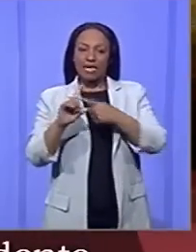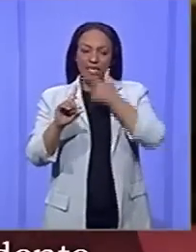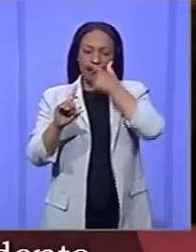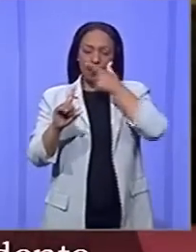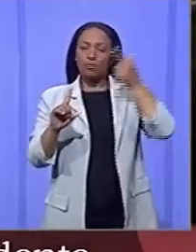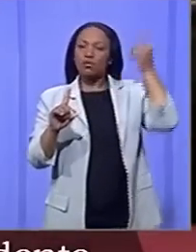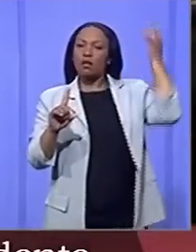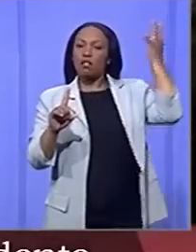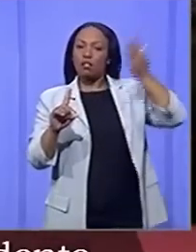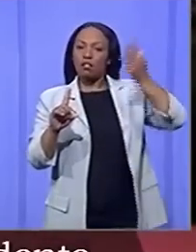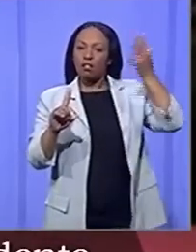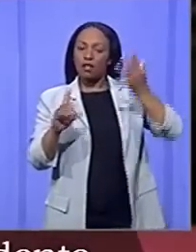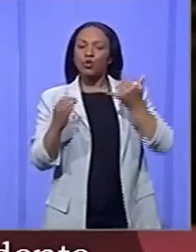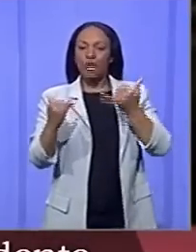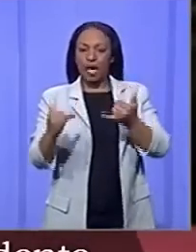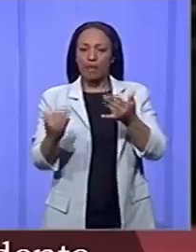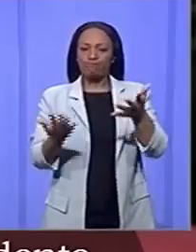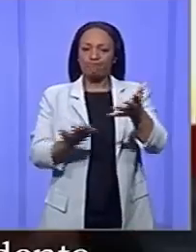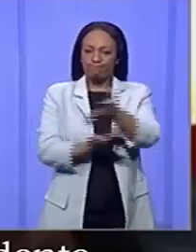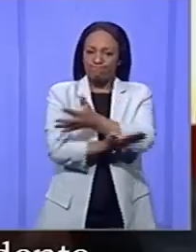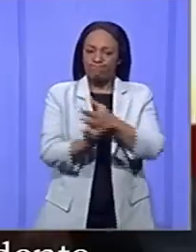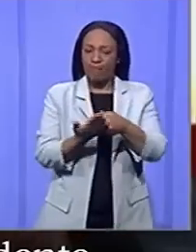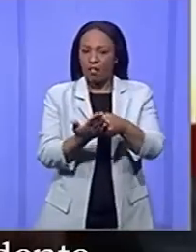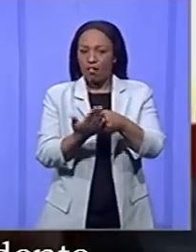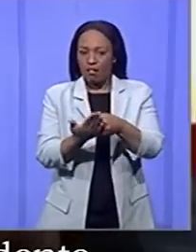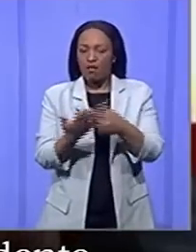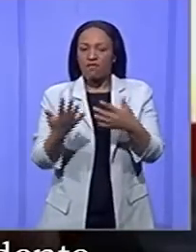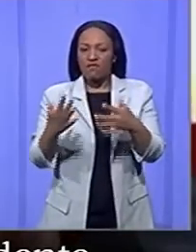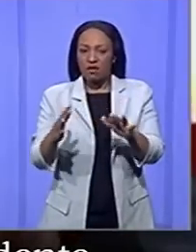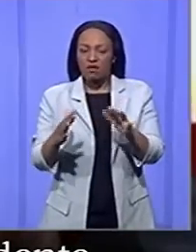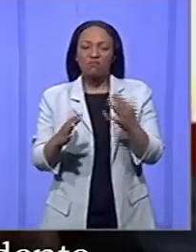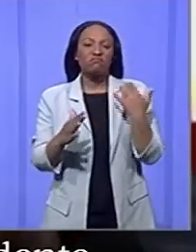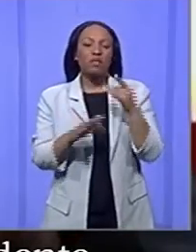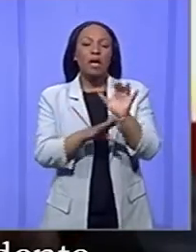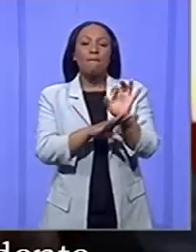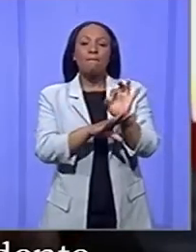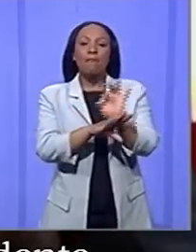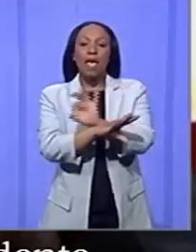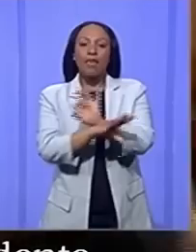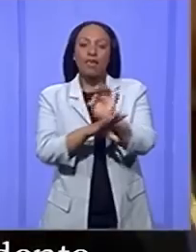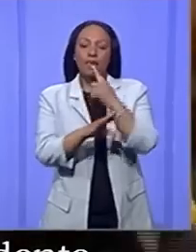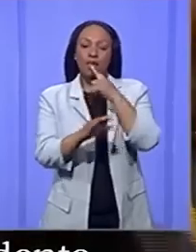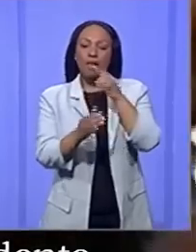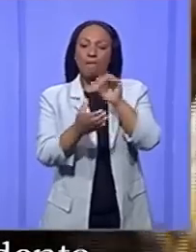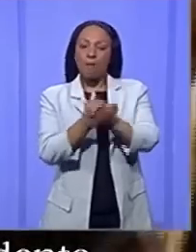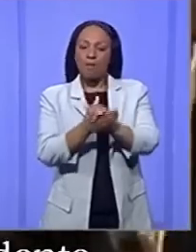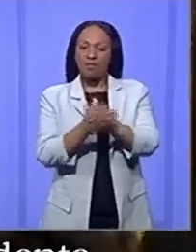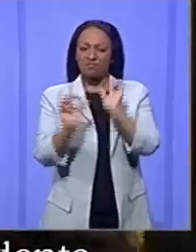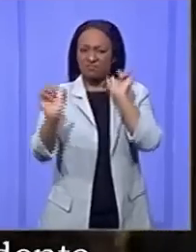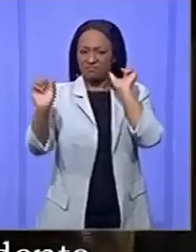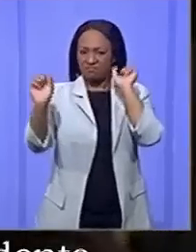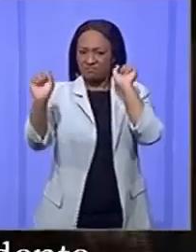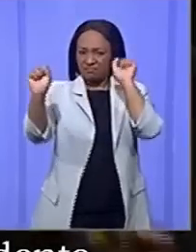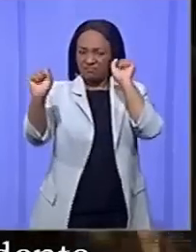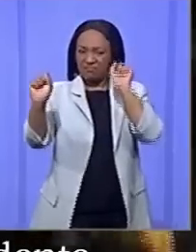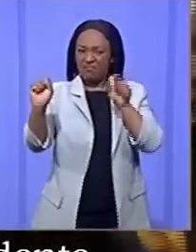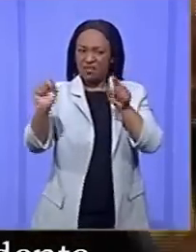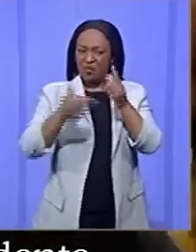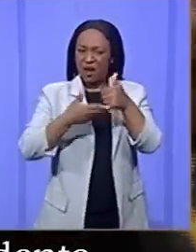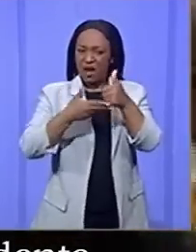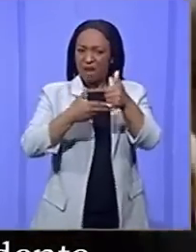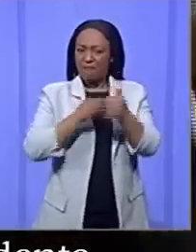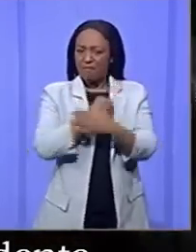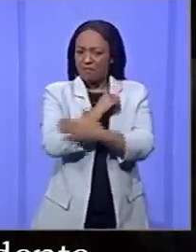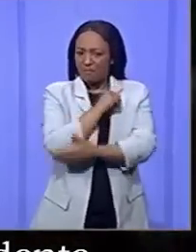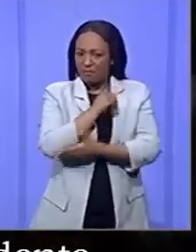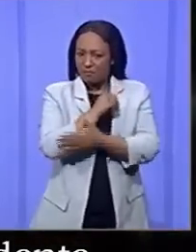e buisana ka hore na meralo le maano ao a rerilweng a tla tlisa diphetoho dife setjhabeng. Athe baetapele bao e